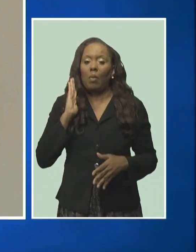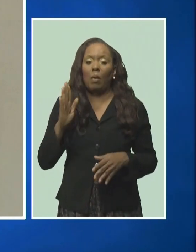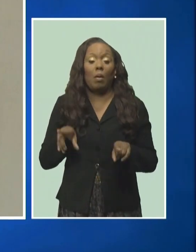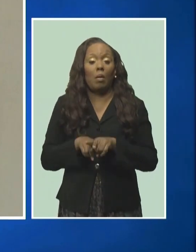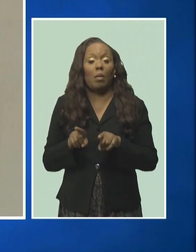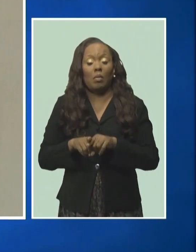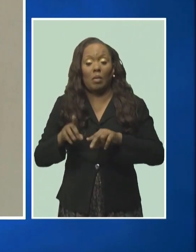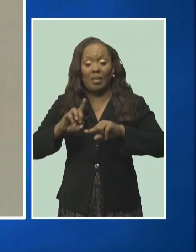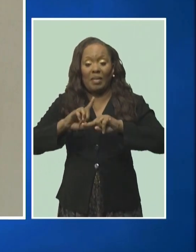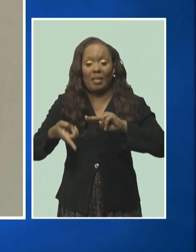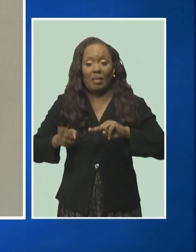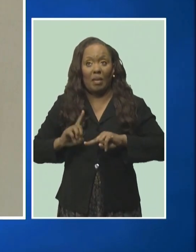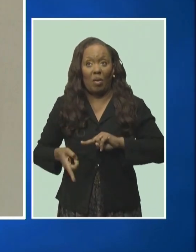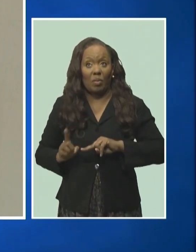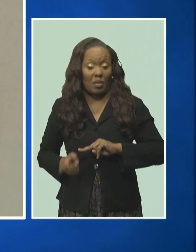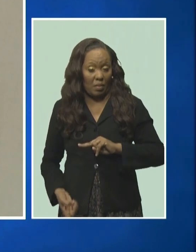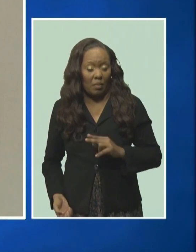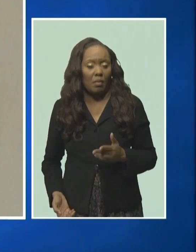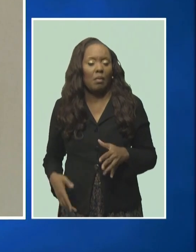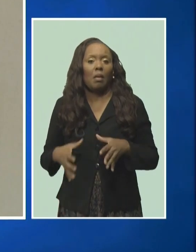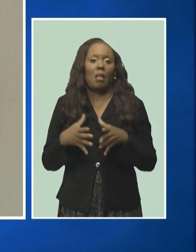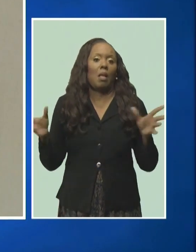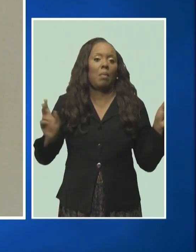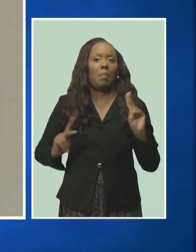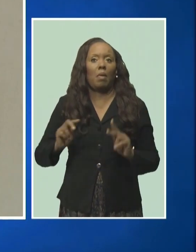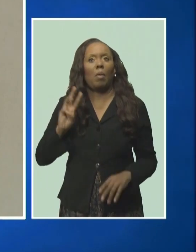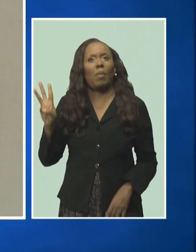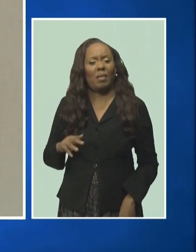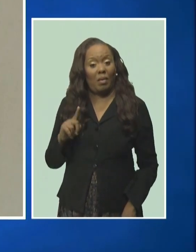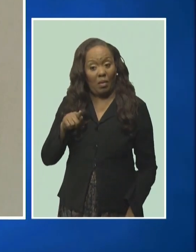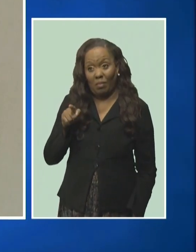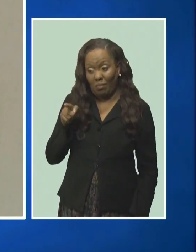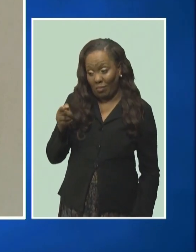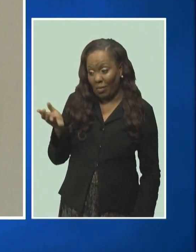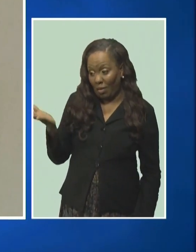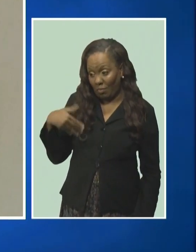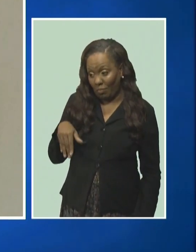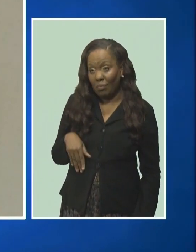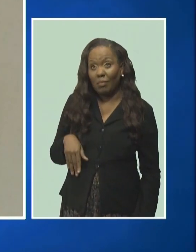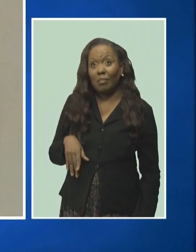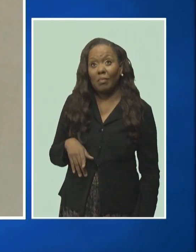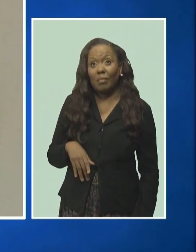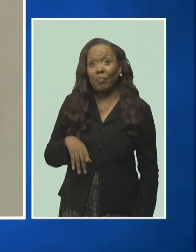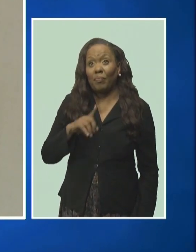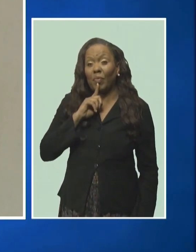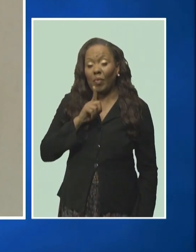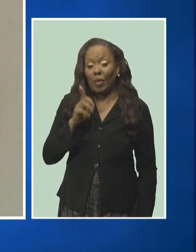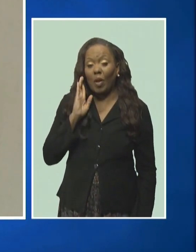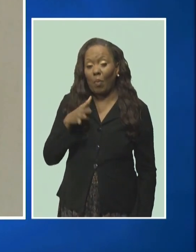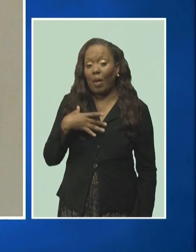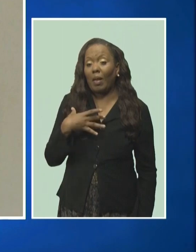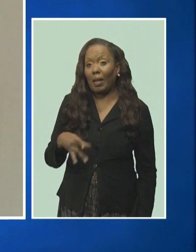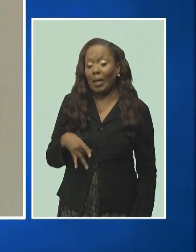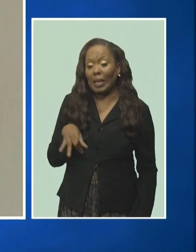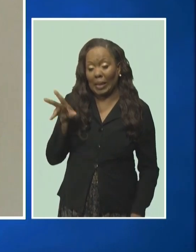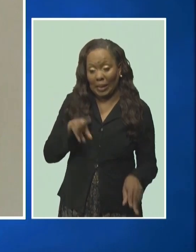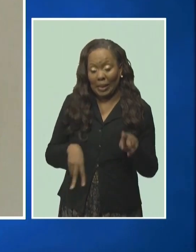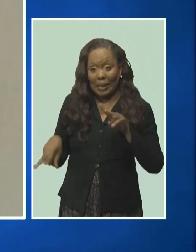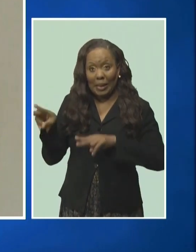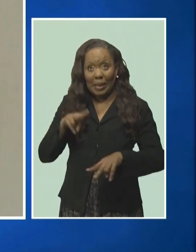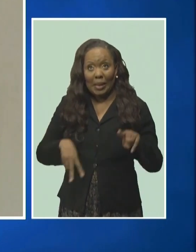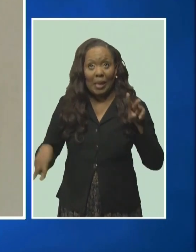59th anniversary of the hospital. A service was held at the QEH Chapel, giving thanks for the milestone. Several other activities are planned to